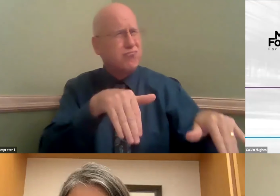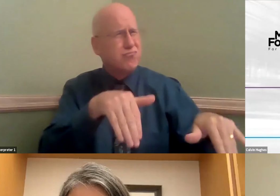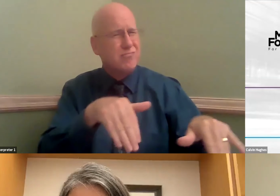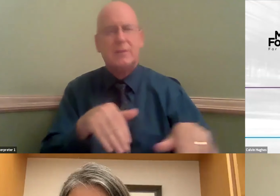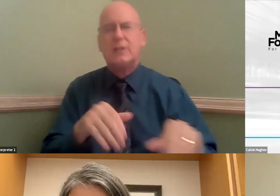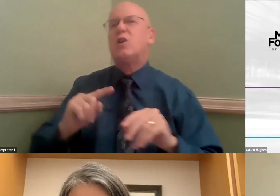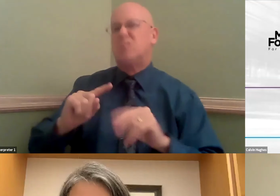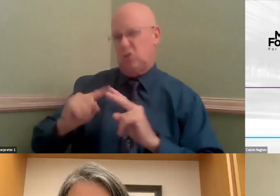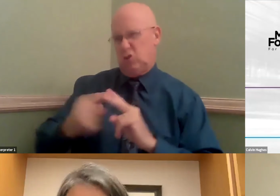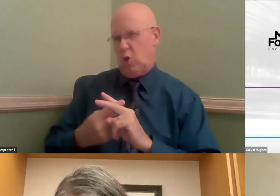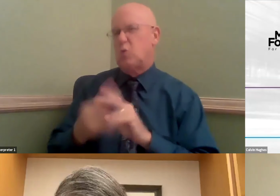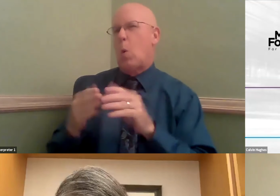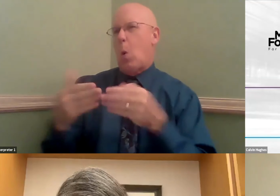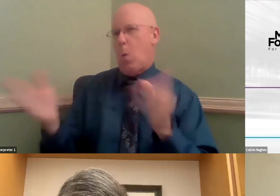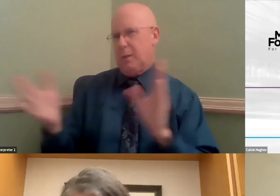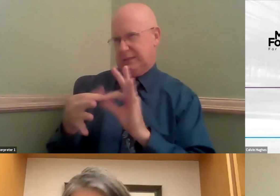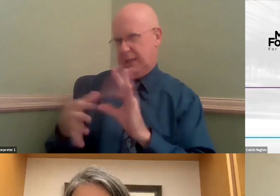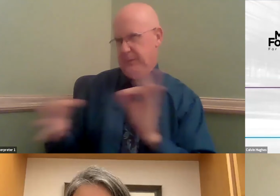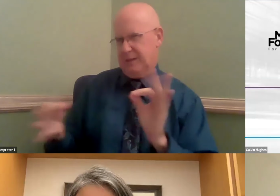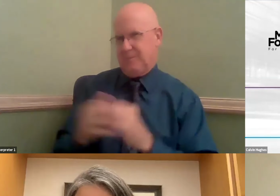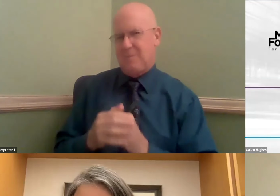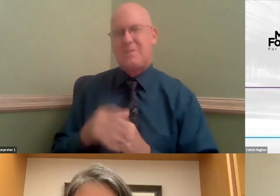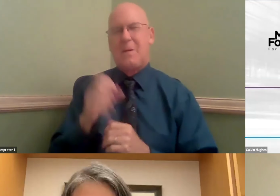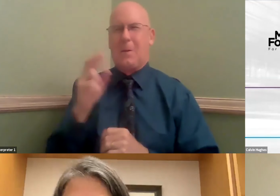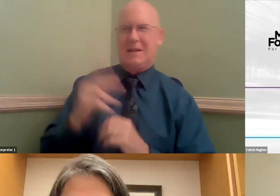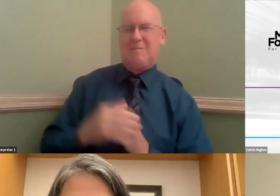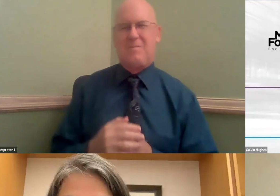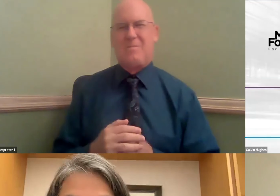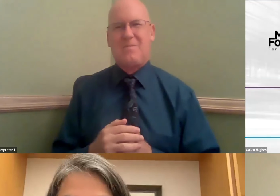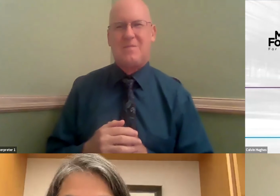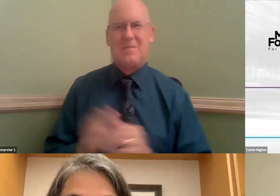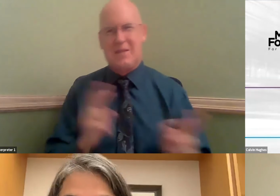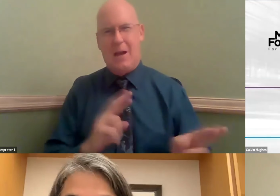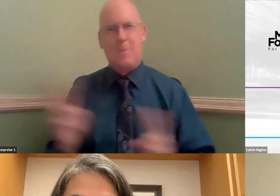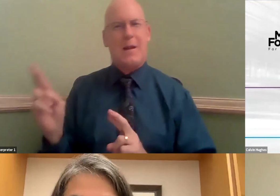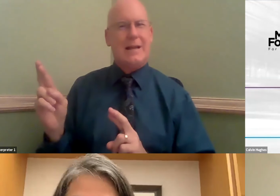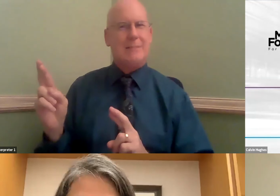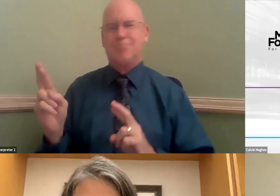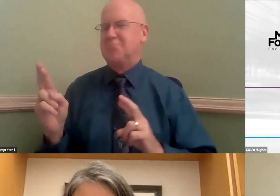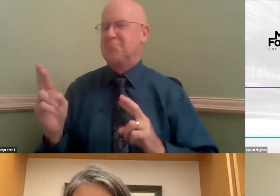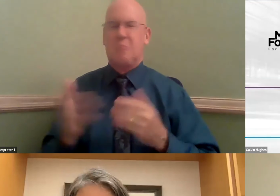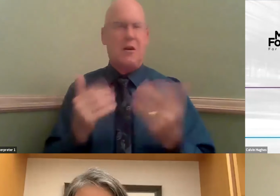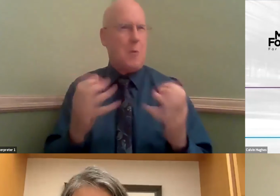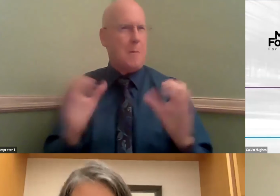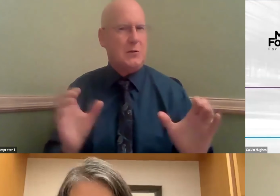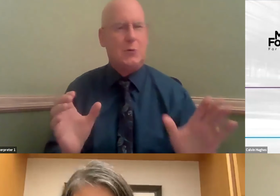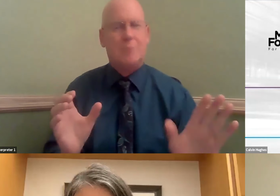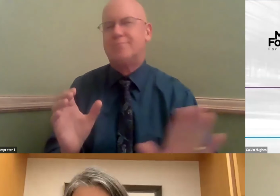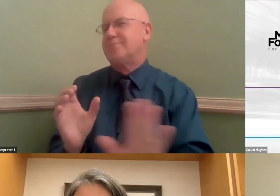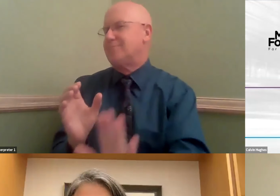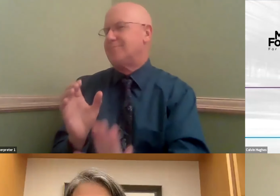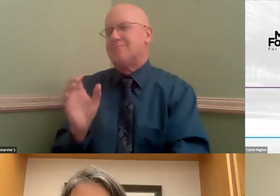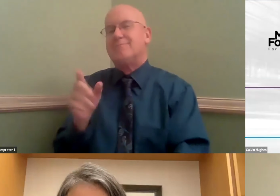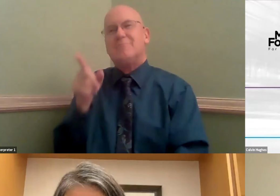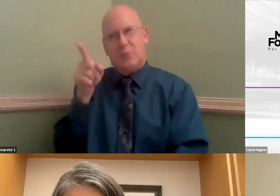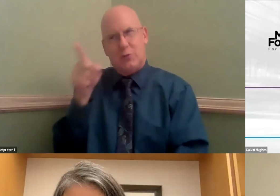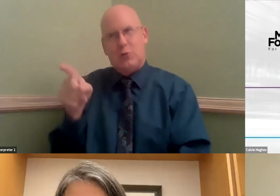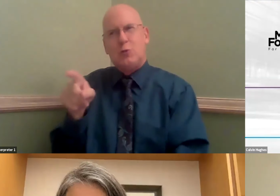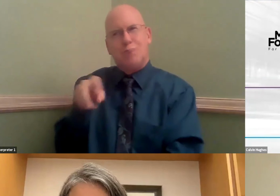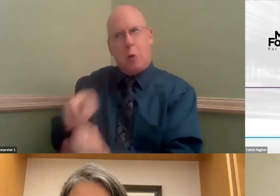ahead with the opening statement. And then okay, I'm ready to pivot whatever you want me to do. No worries. You caught